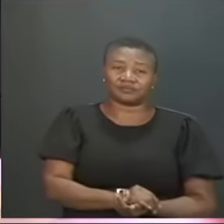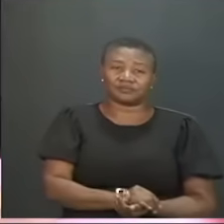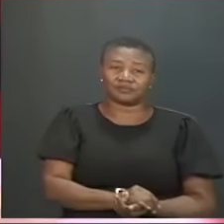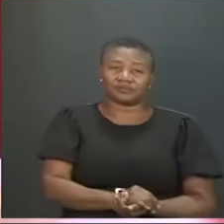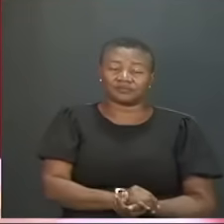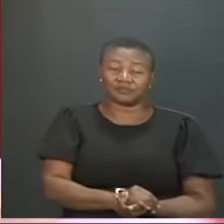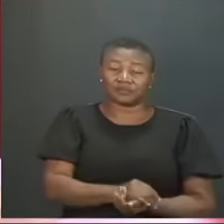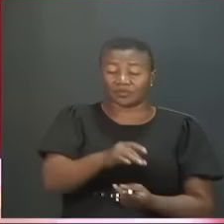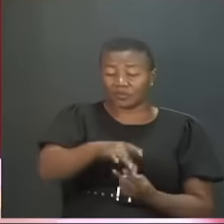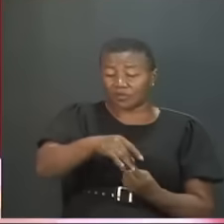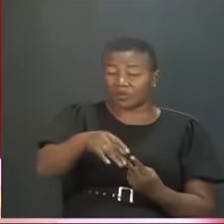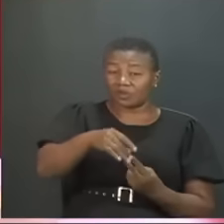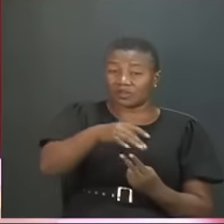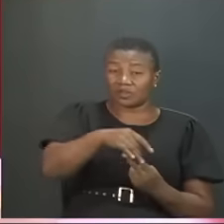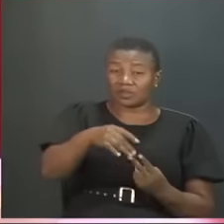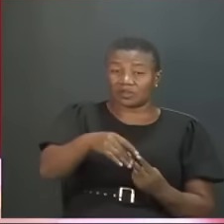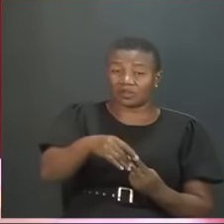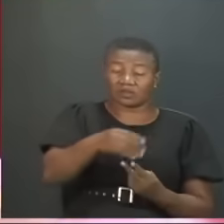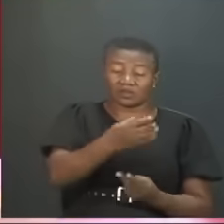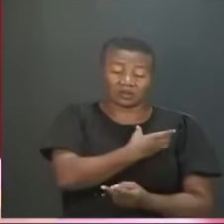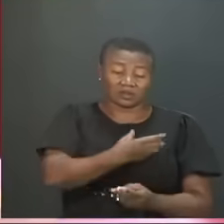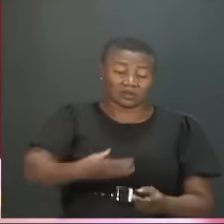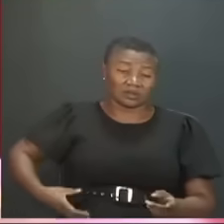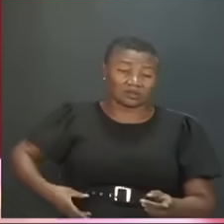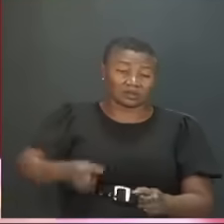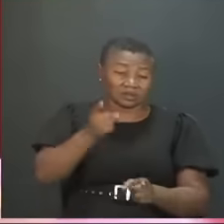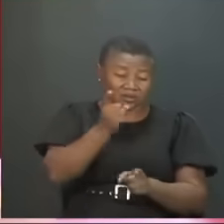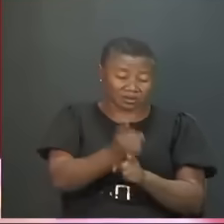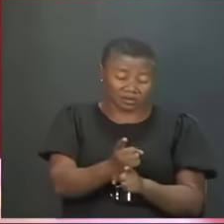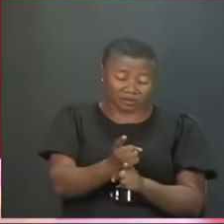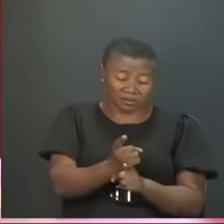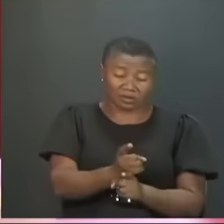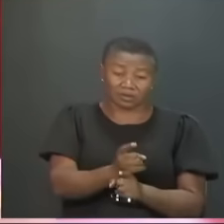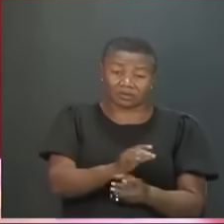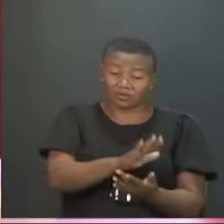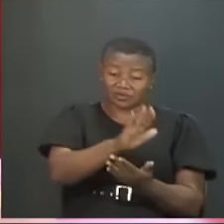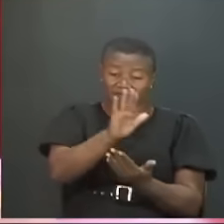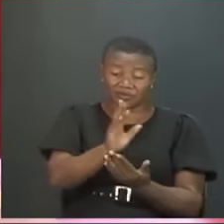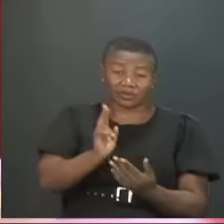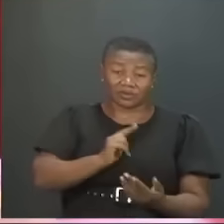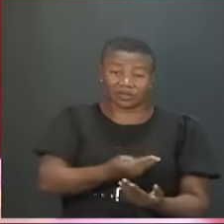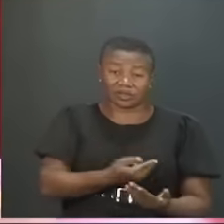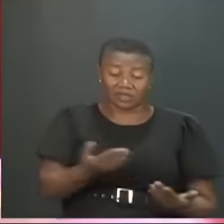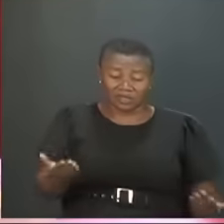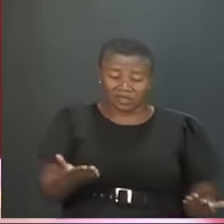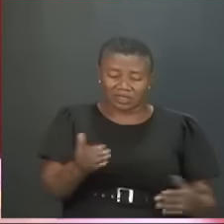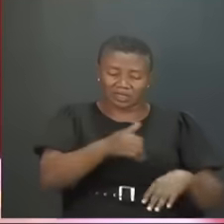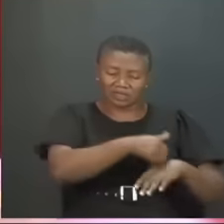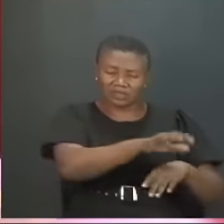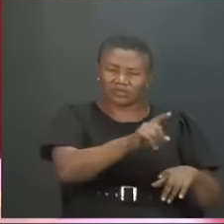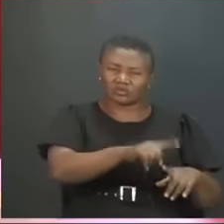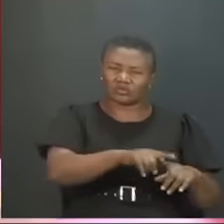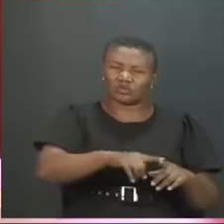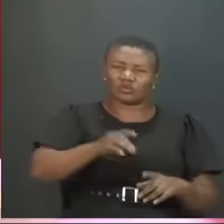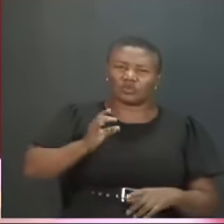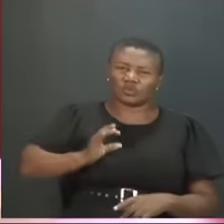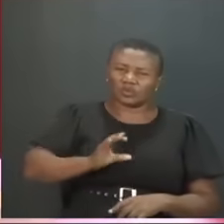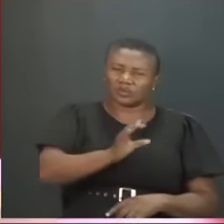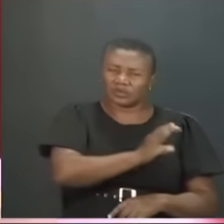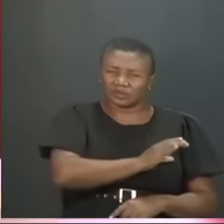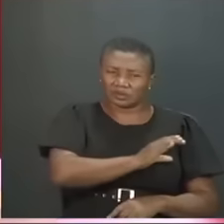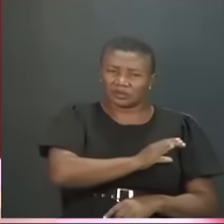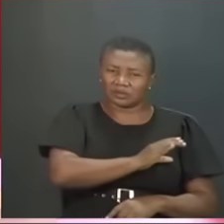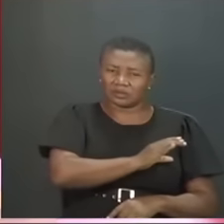of the Chief Justice is properly before this House. It has been referred to the committee, and the committee will